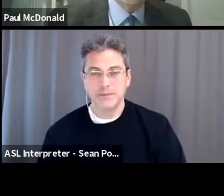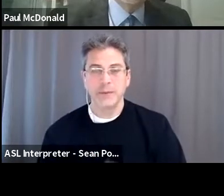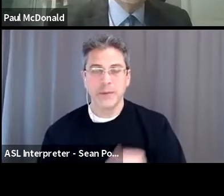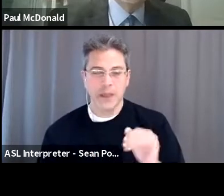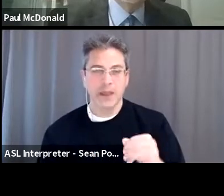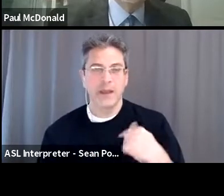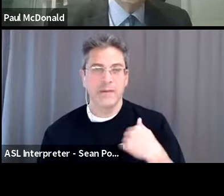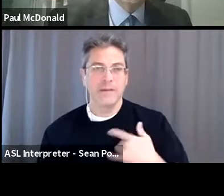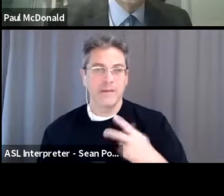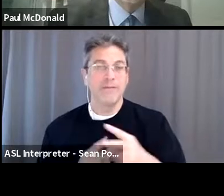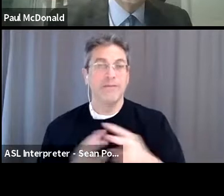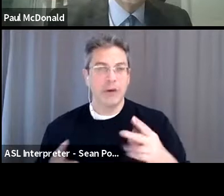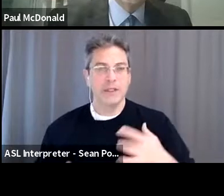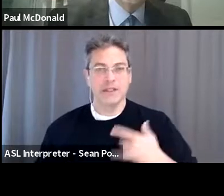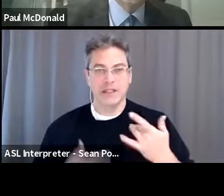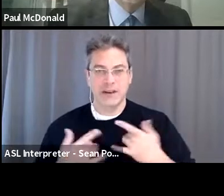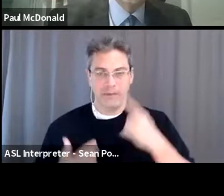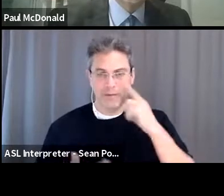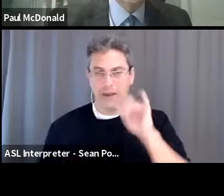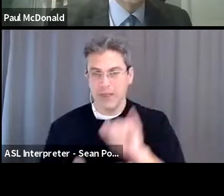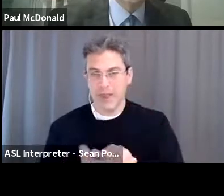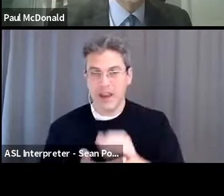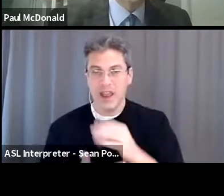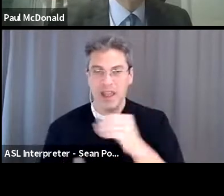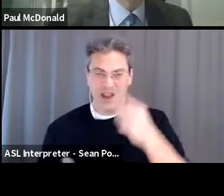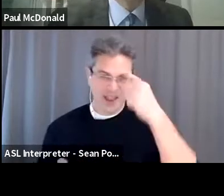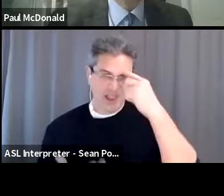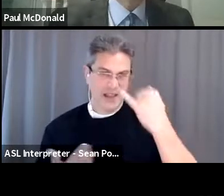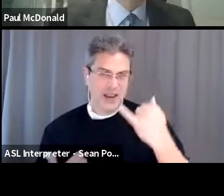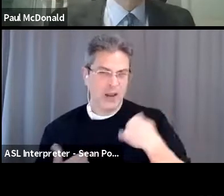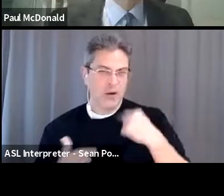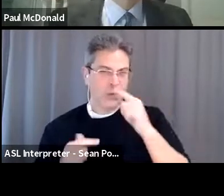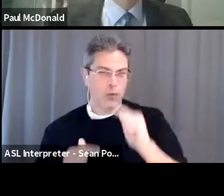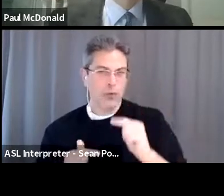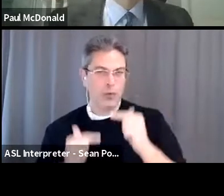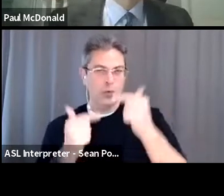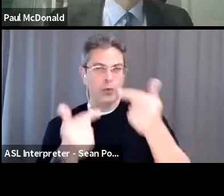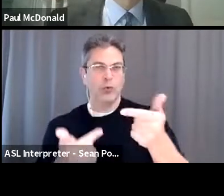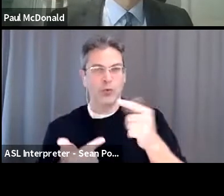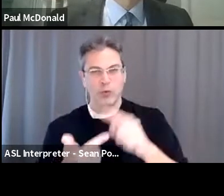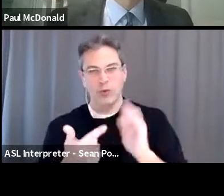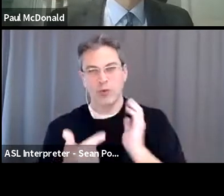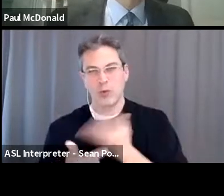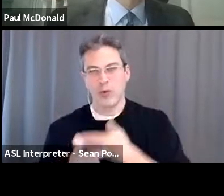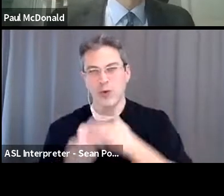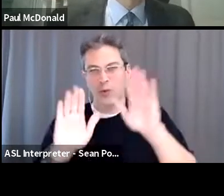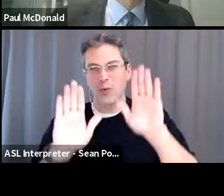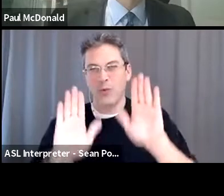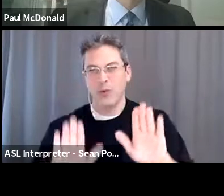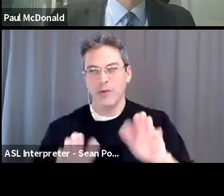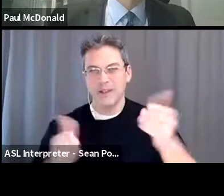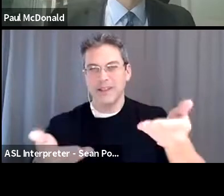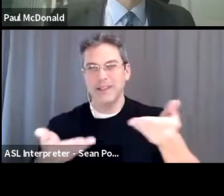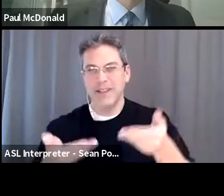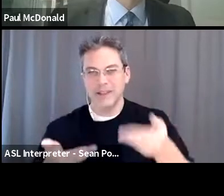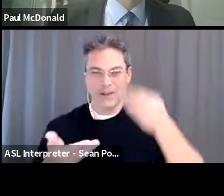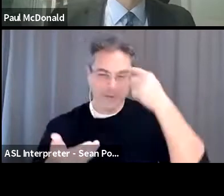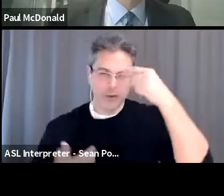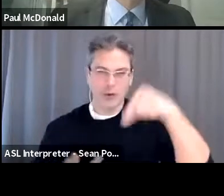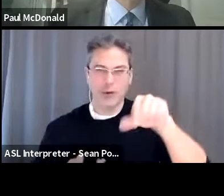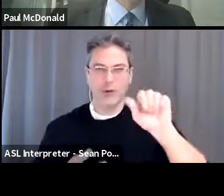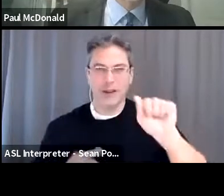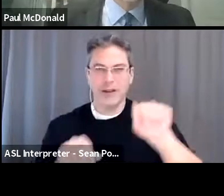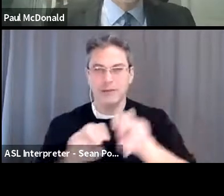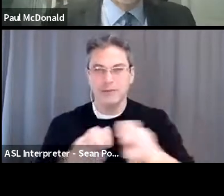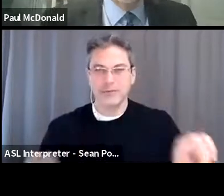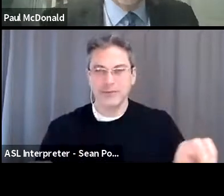really excited about that. And without further ado, I think I'll turn it over to our wonderful, illustrious guests for this Q&A session.